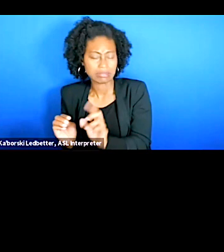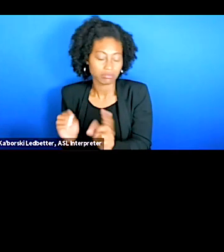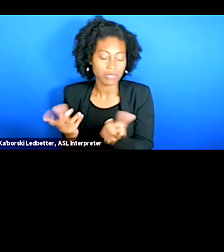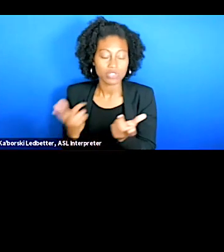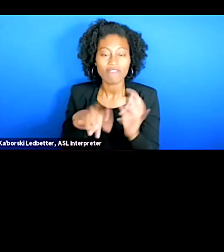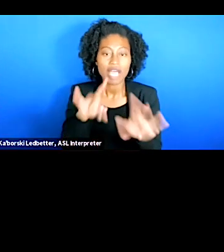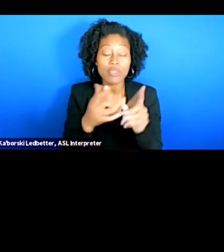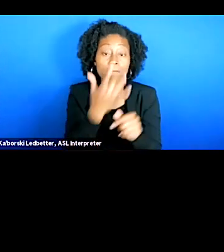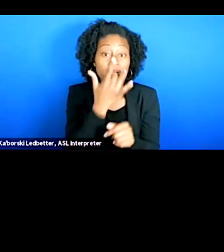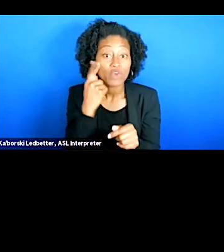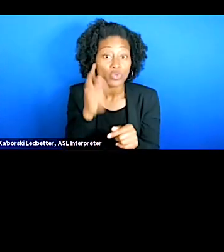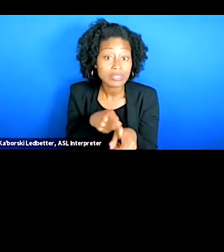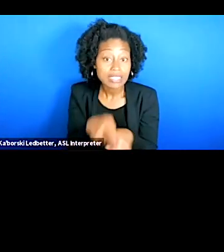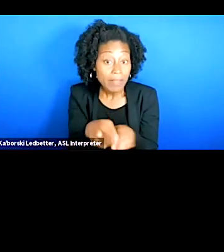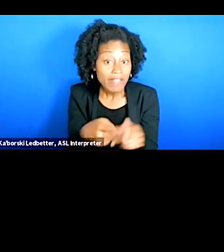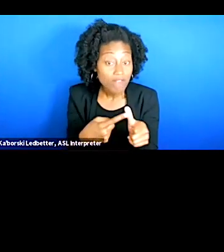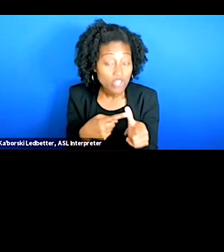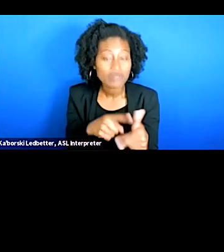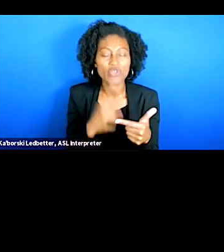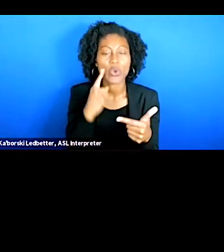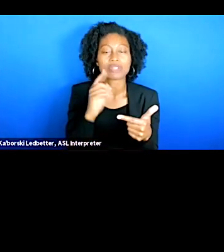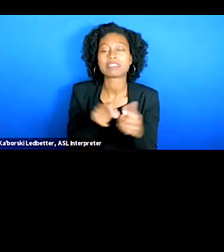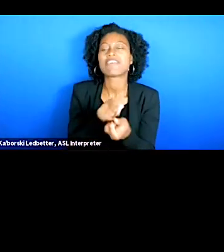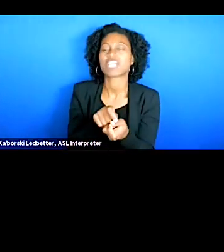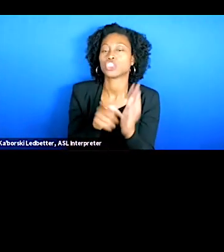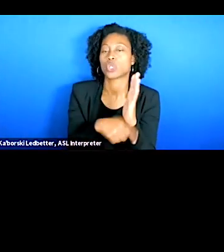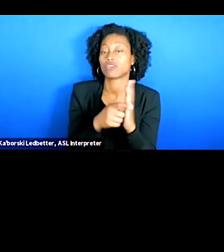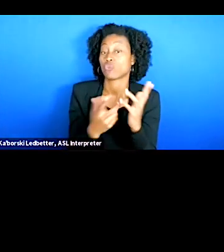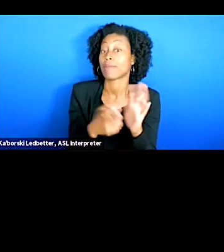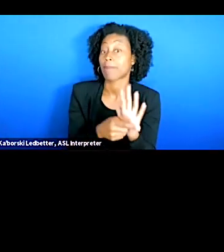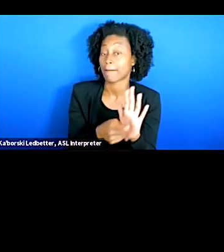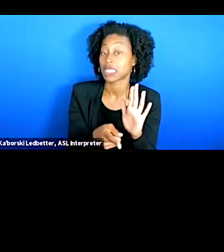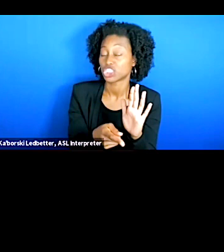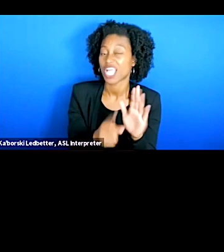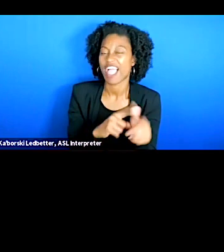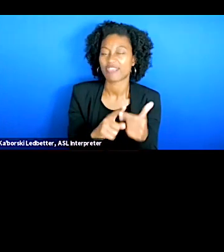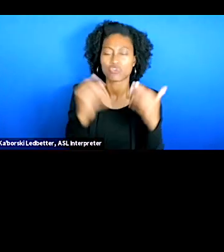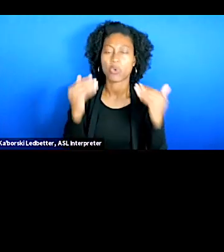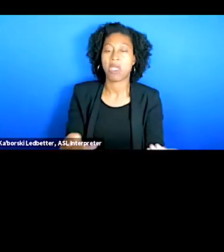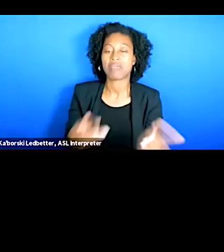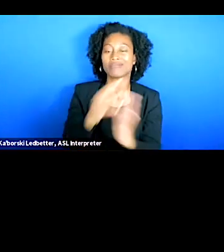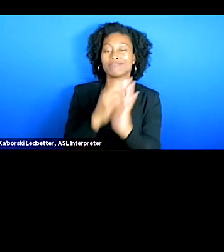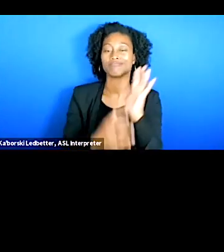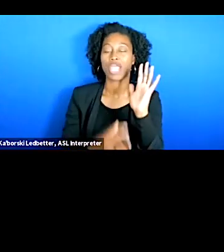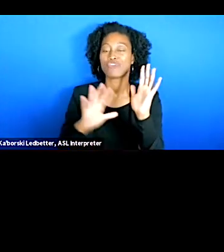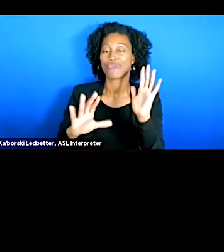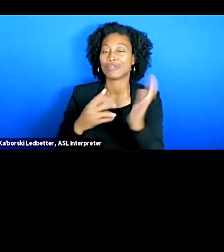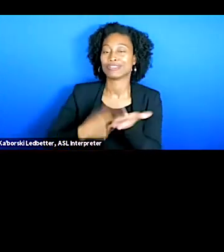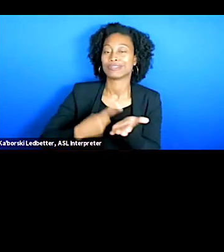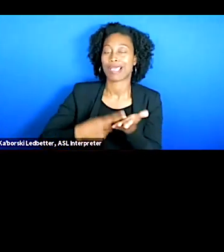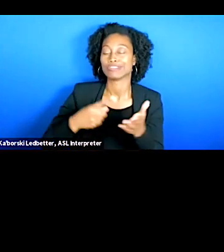of your discipline or the specific journal in which you want to publish, and draft your discussion section accordingly.